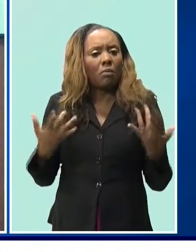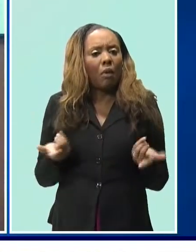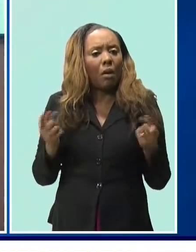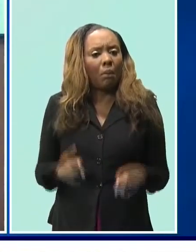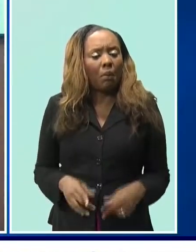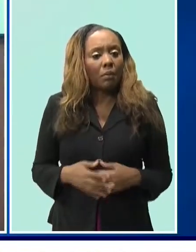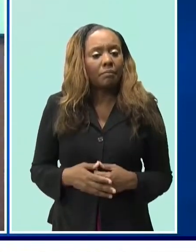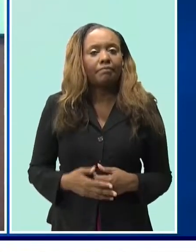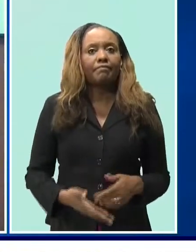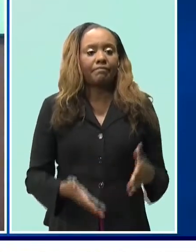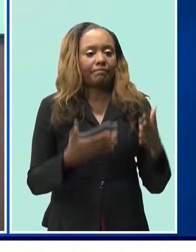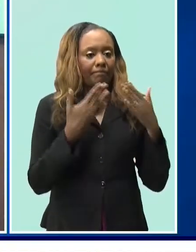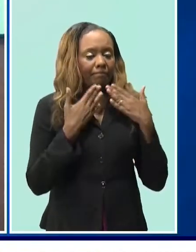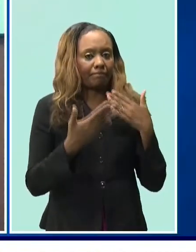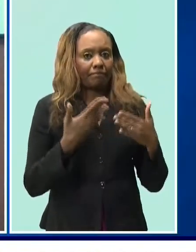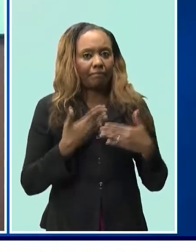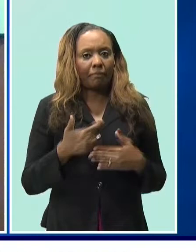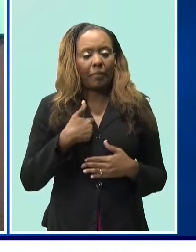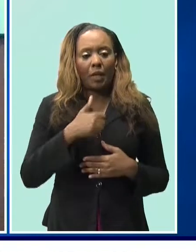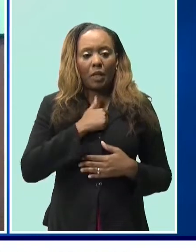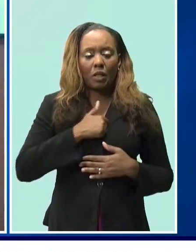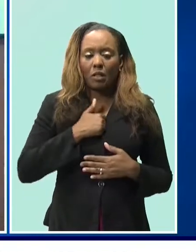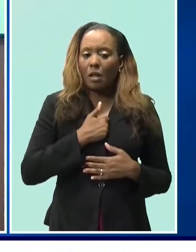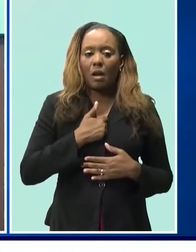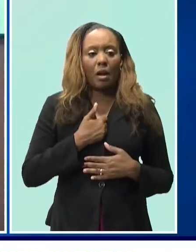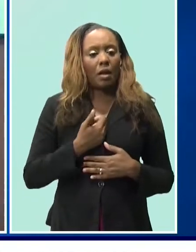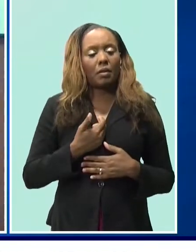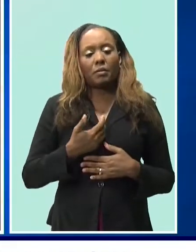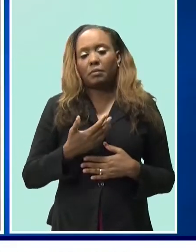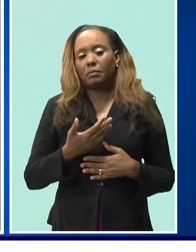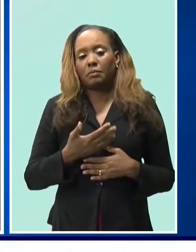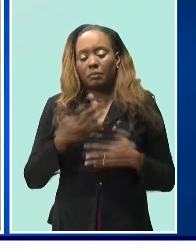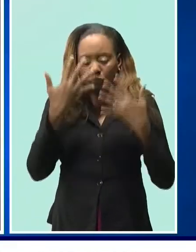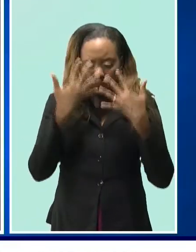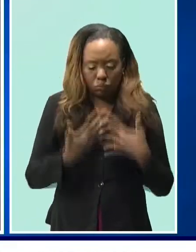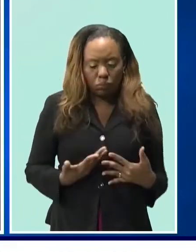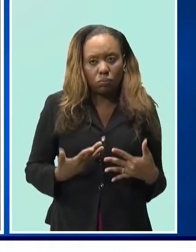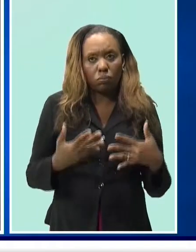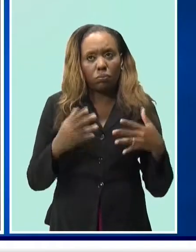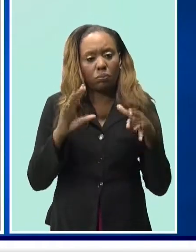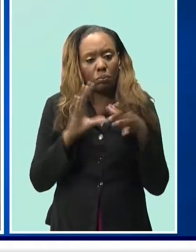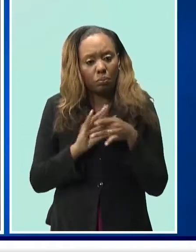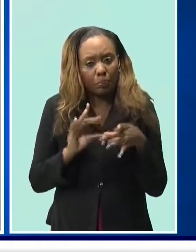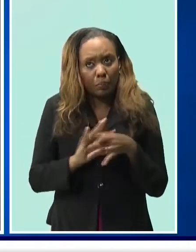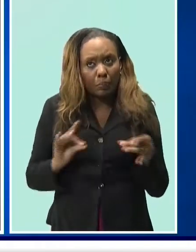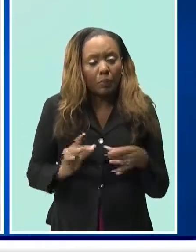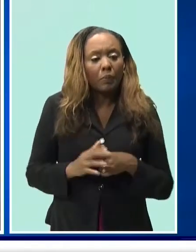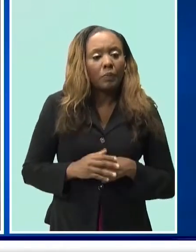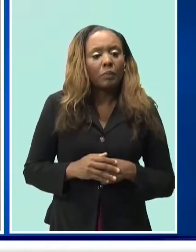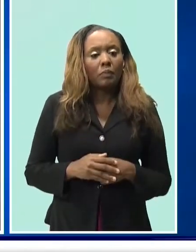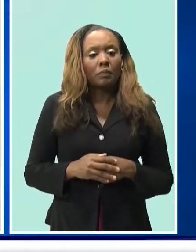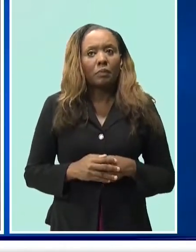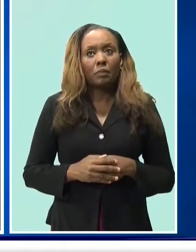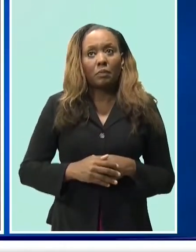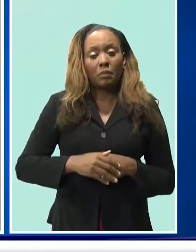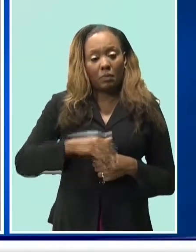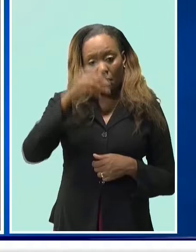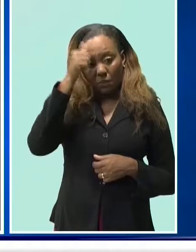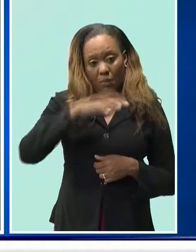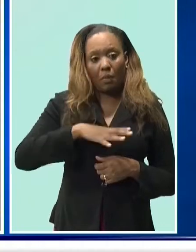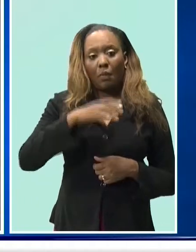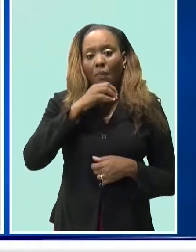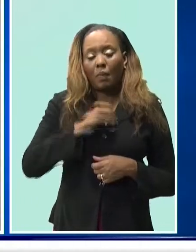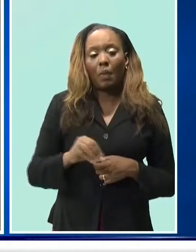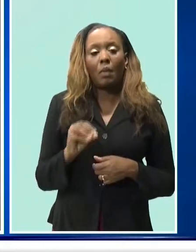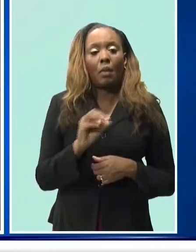Thanks a lot, Lisa. I'm sorry that I had to begin on a somber note and to mention the 52-year-old chap who